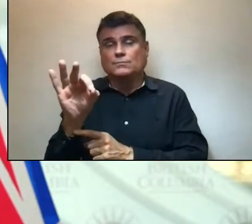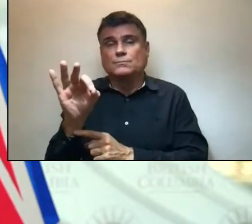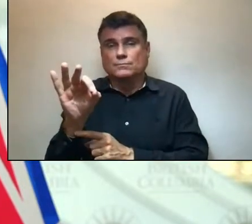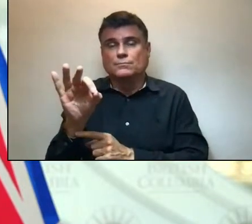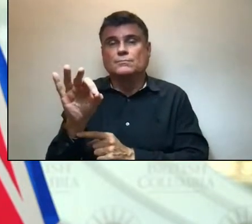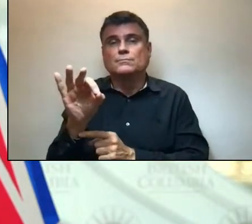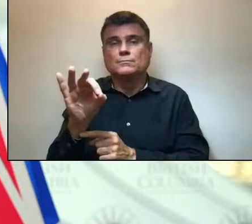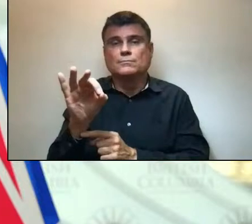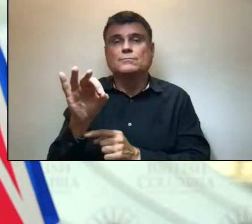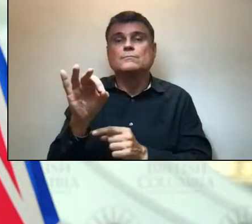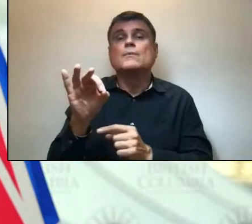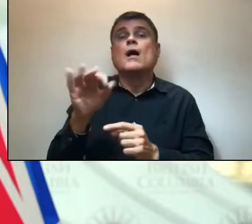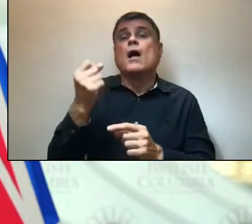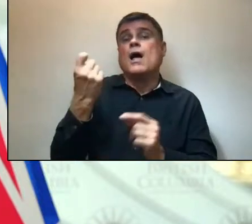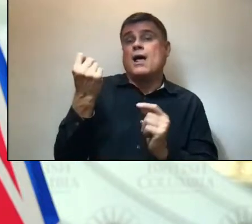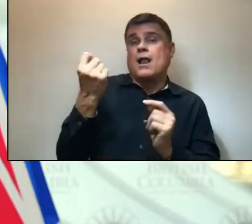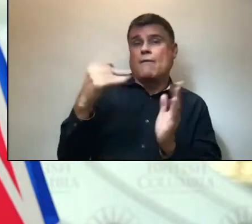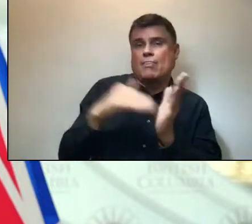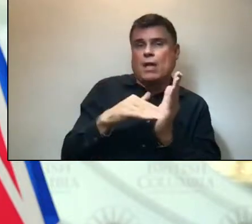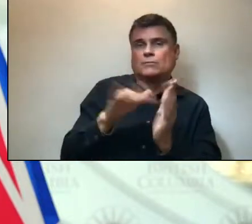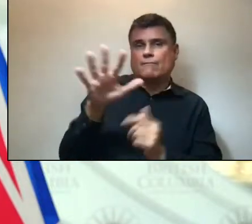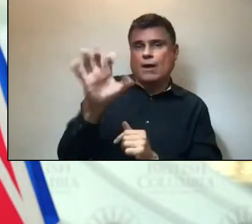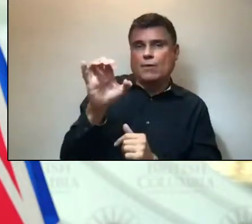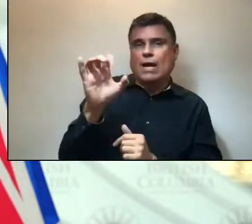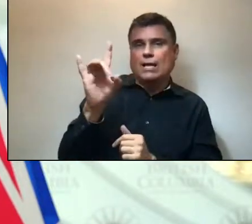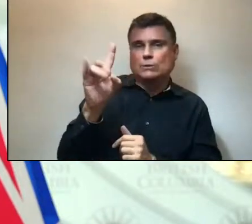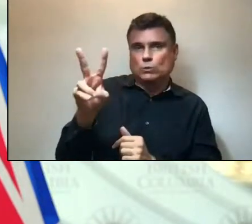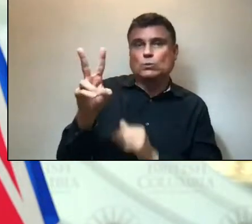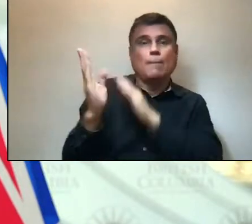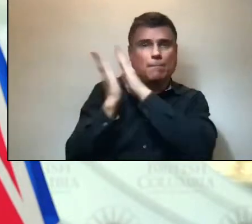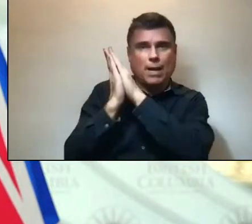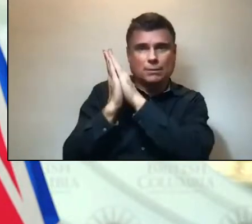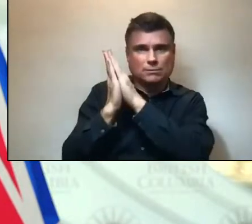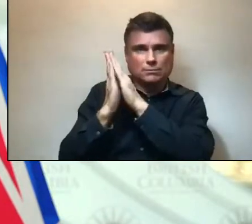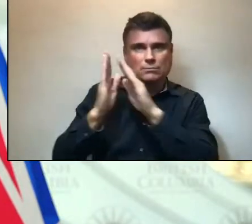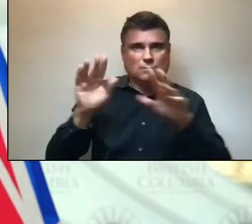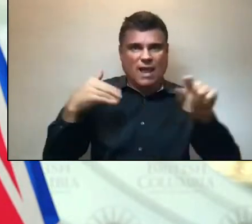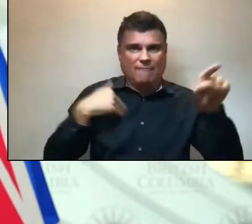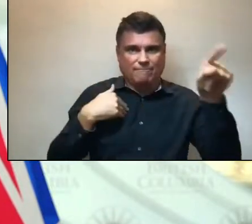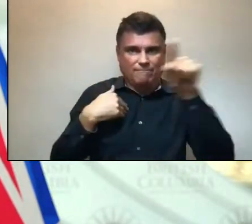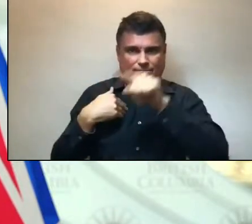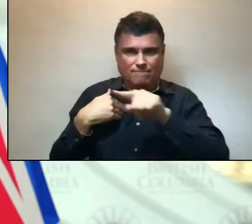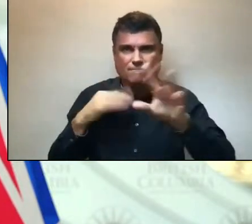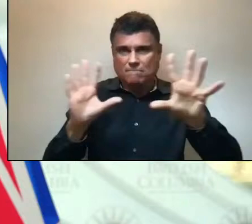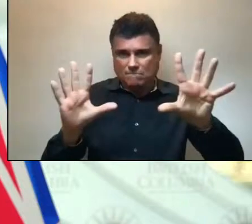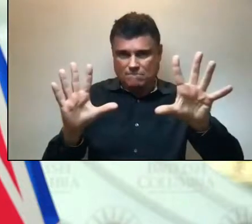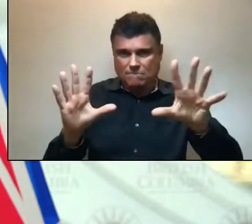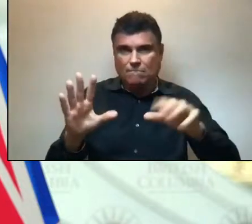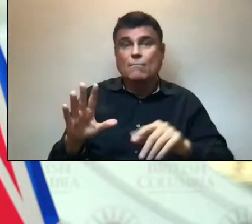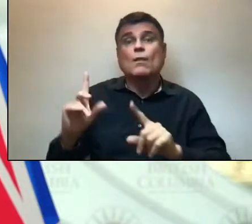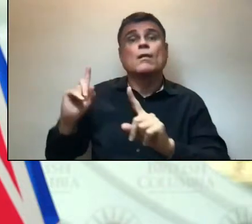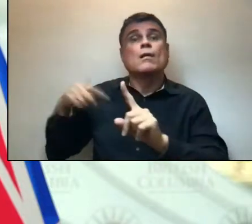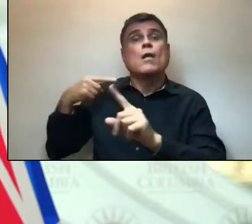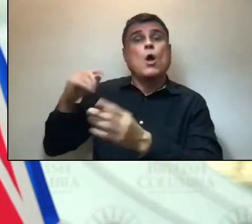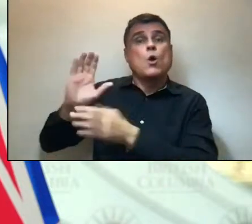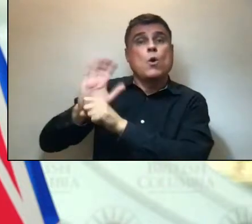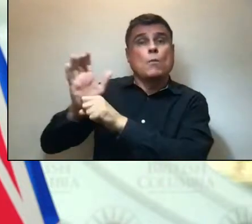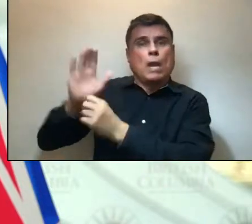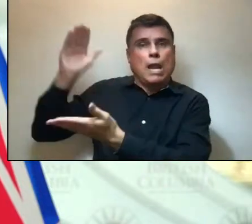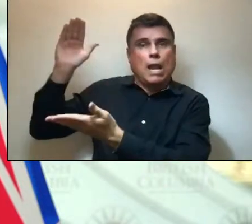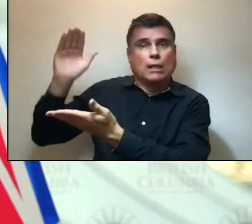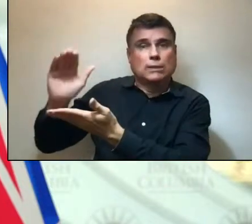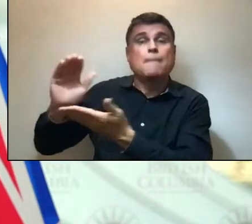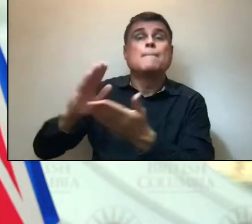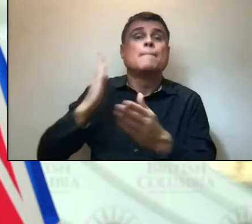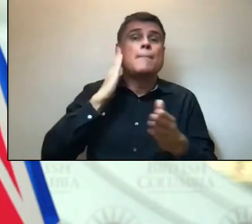11,582. While the number of active cases of COVID-19 has been declining in our hospital in recent weeks, we do have significant number of